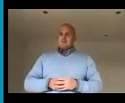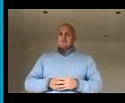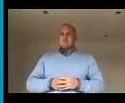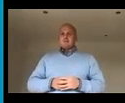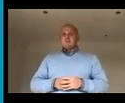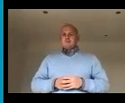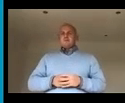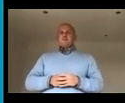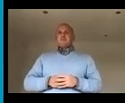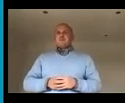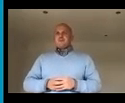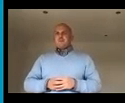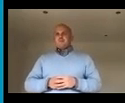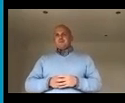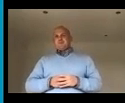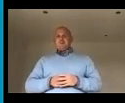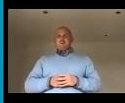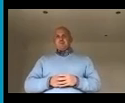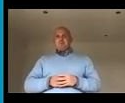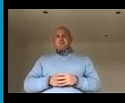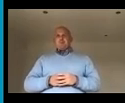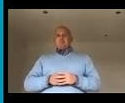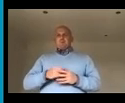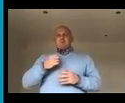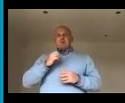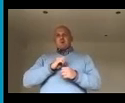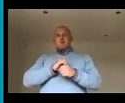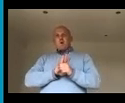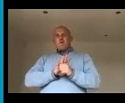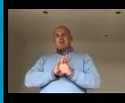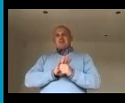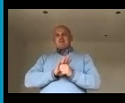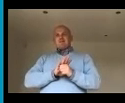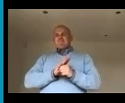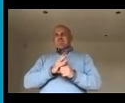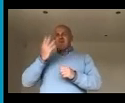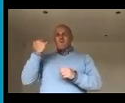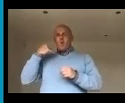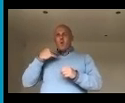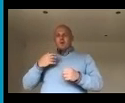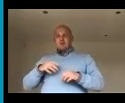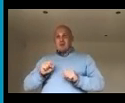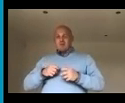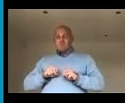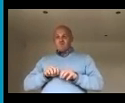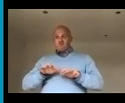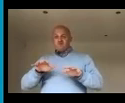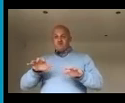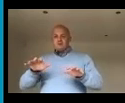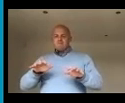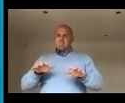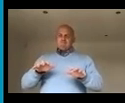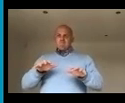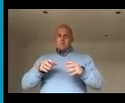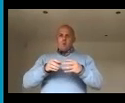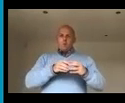There's been a bit of discussion in the early stages of the pandemic about what they call mutual aid groups, which is where just a group of people in a neighbourhood got